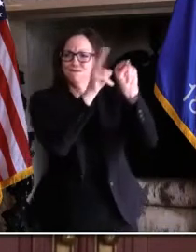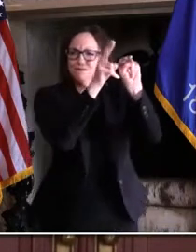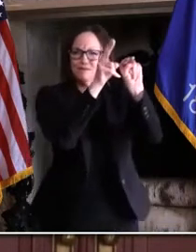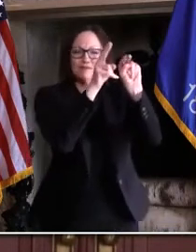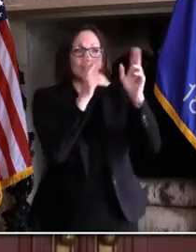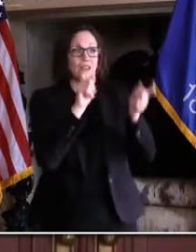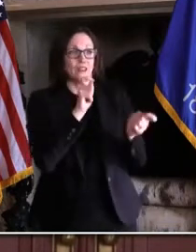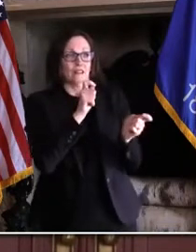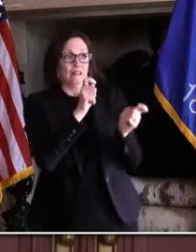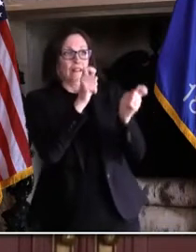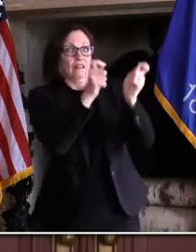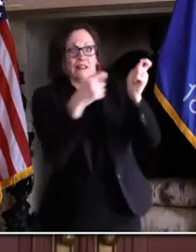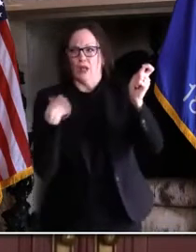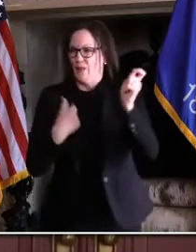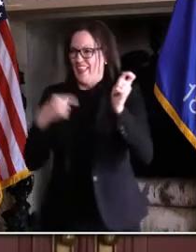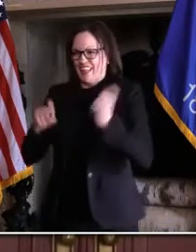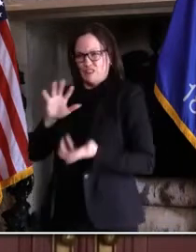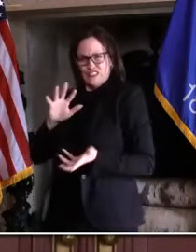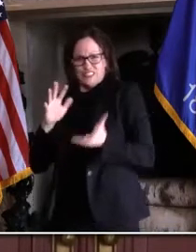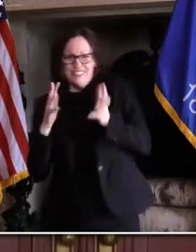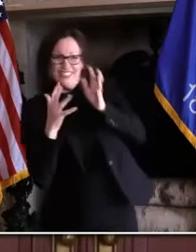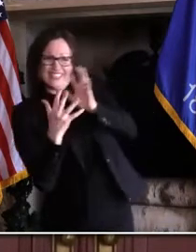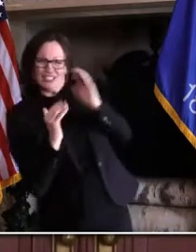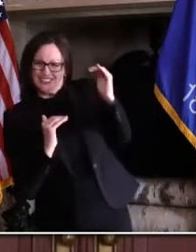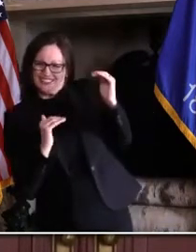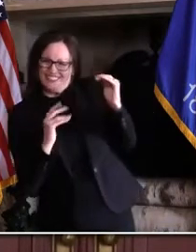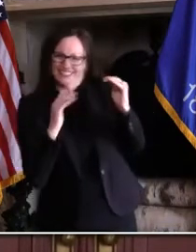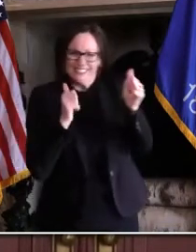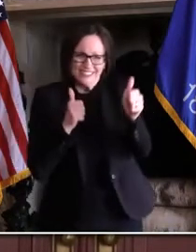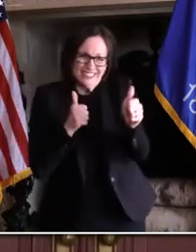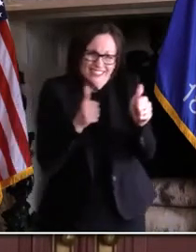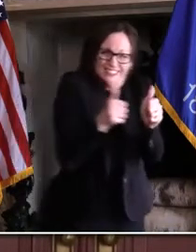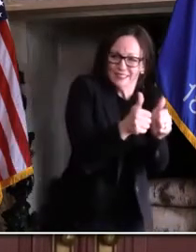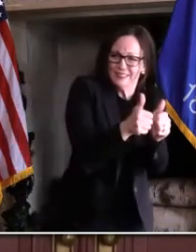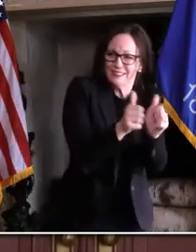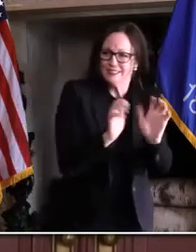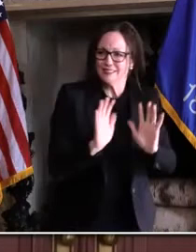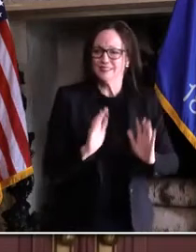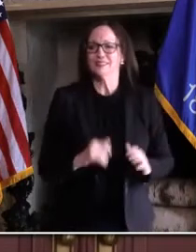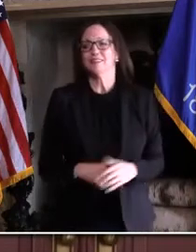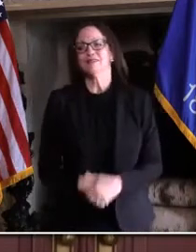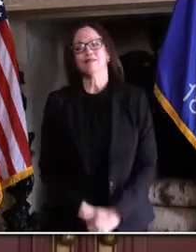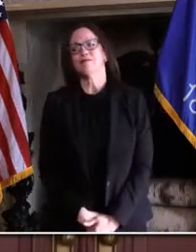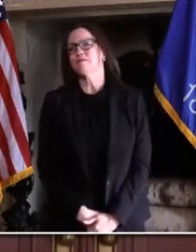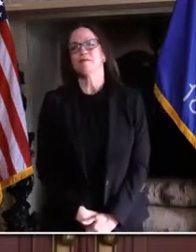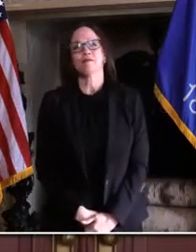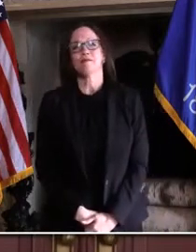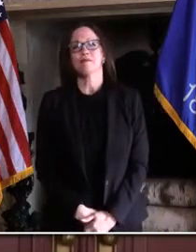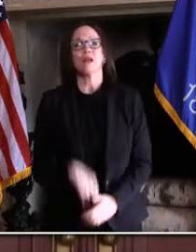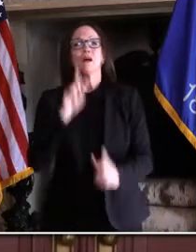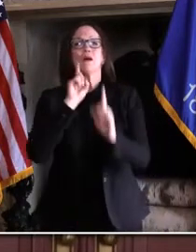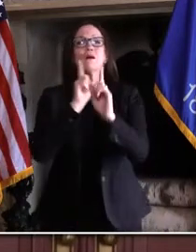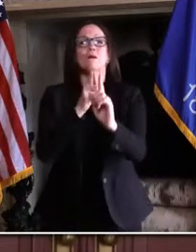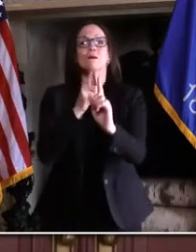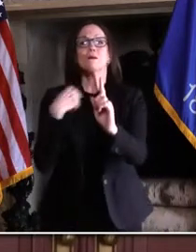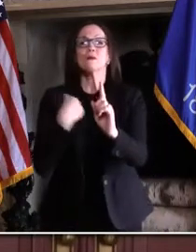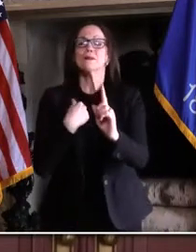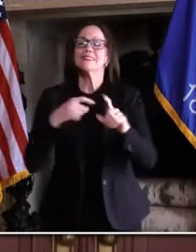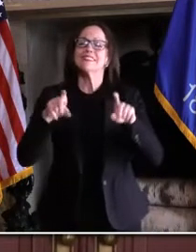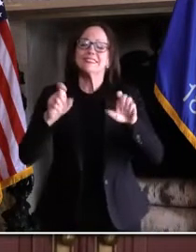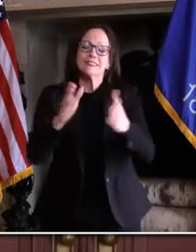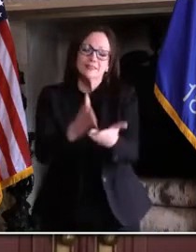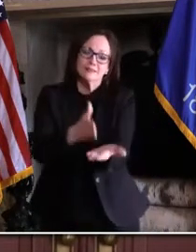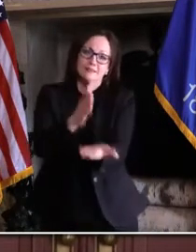to prevent and manage the further spread and ensure that the healthcare workers and the system aren't